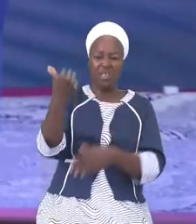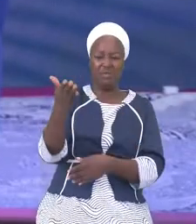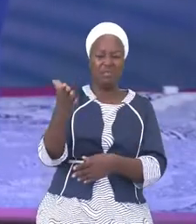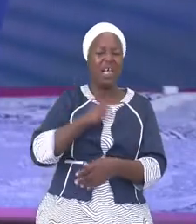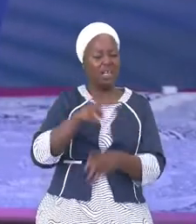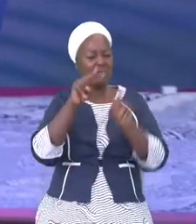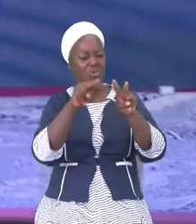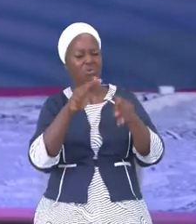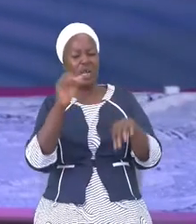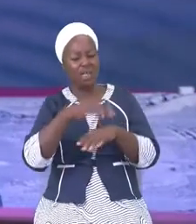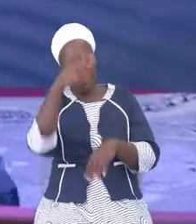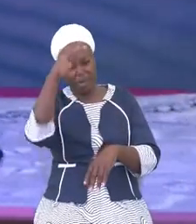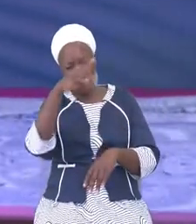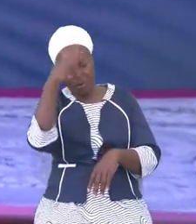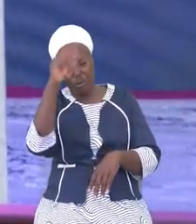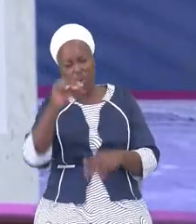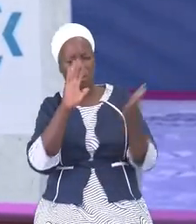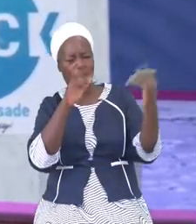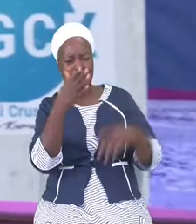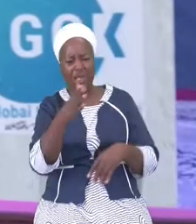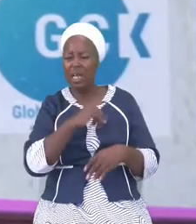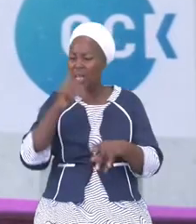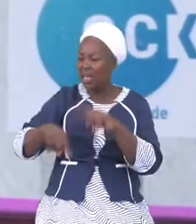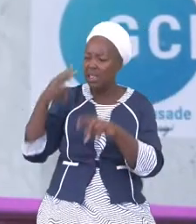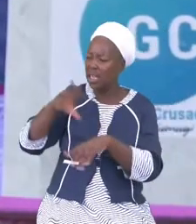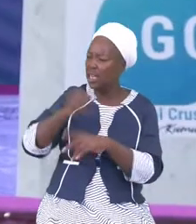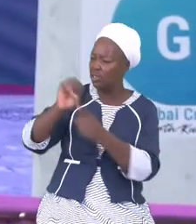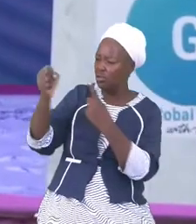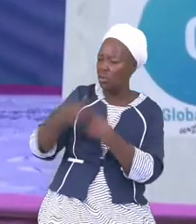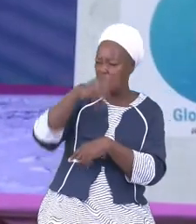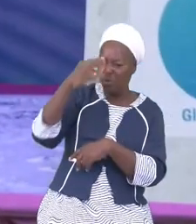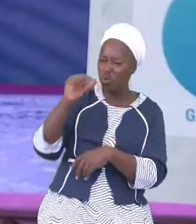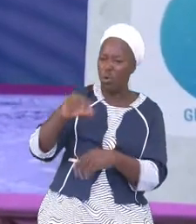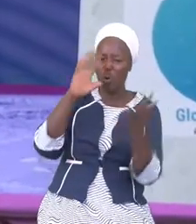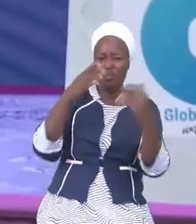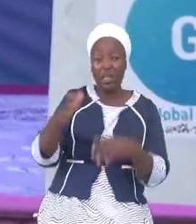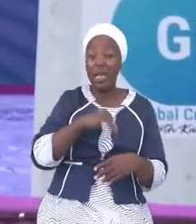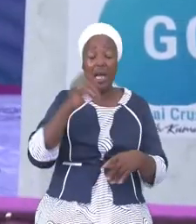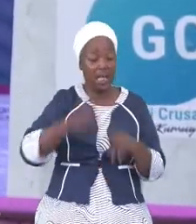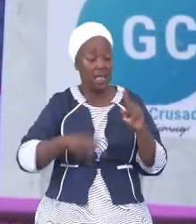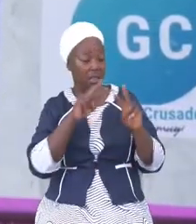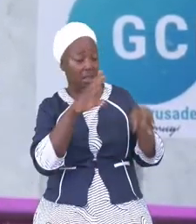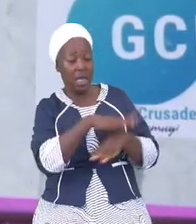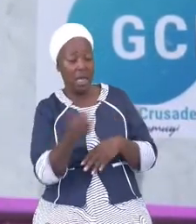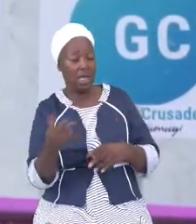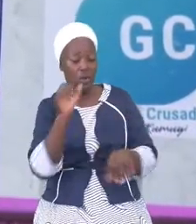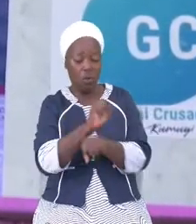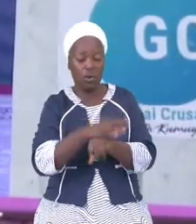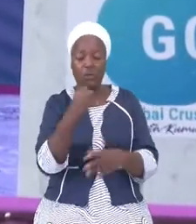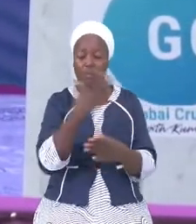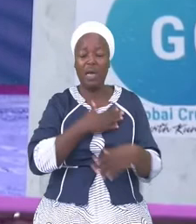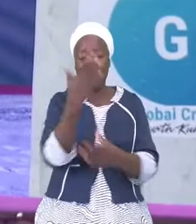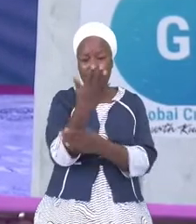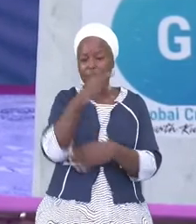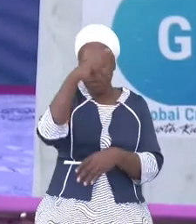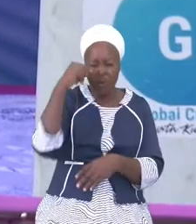There's no hope there. I cannot look to any situation. There's no hope there. I cannot look at the works of my hand, because